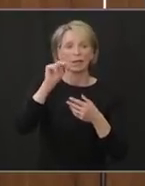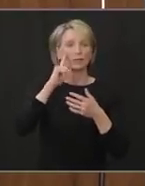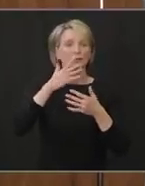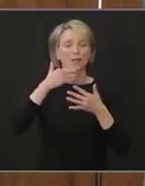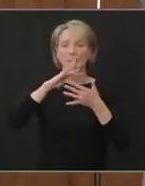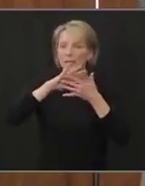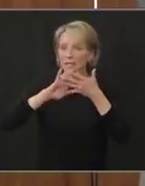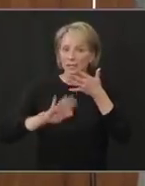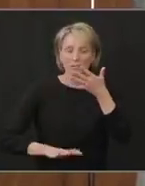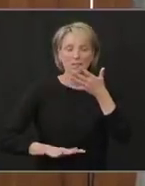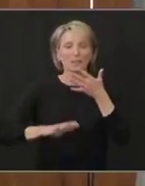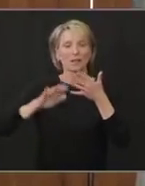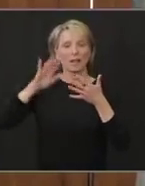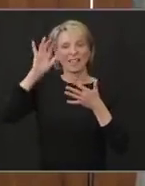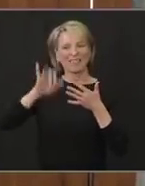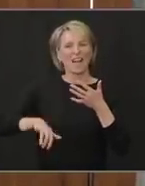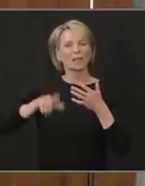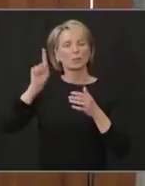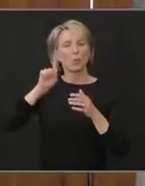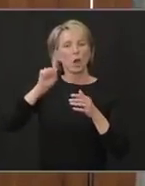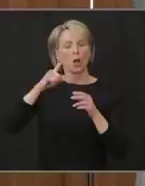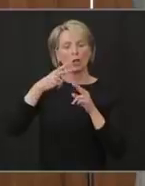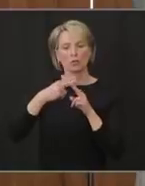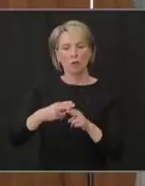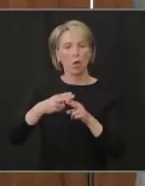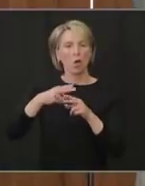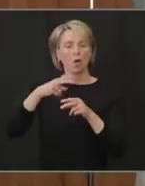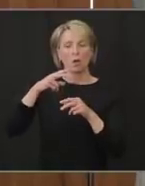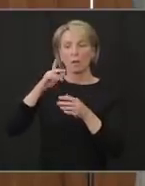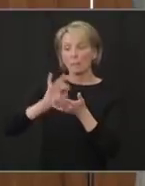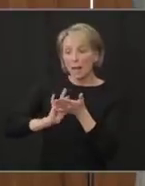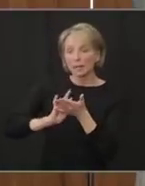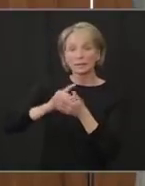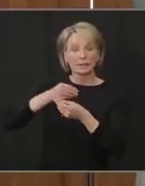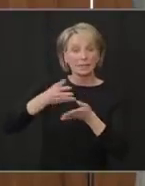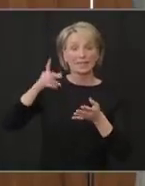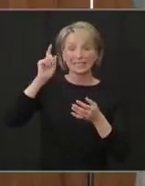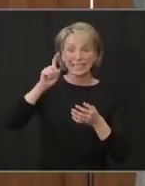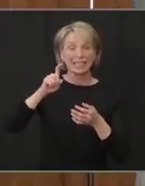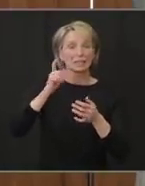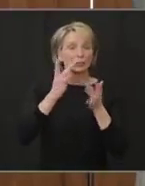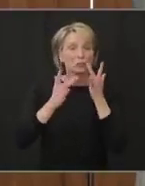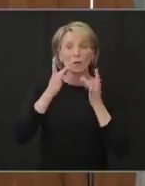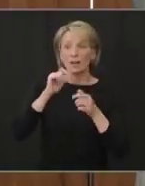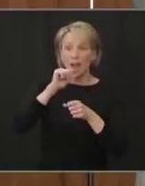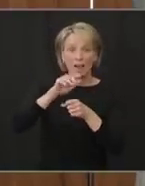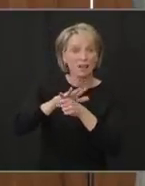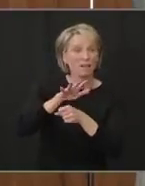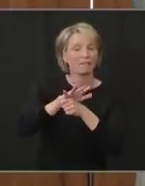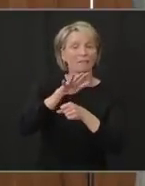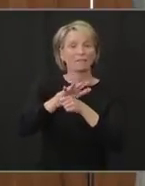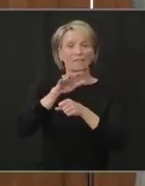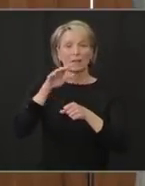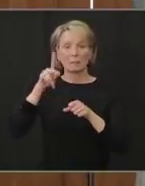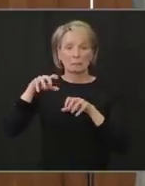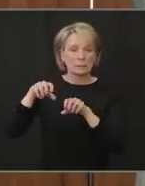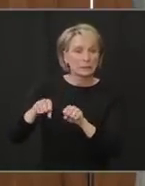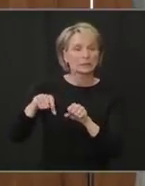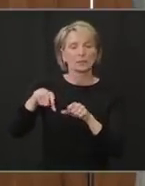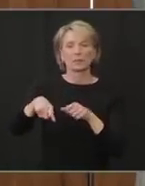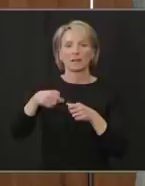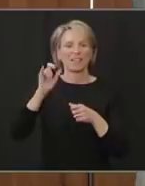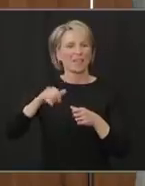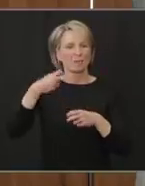supply bottleneck, the exploitation of drug shortages, is endemic to this industry. It's one of the